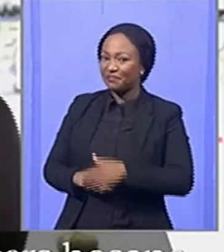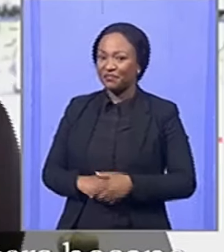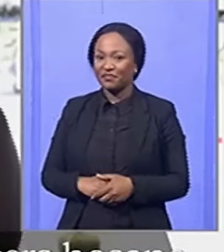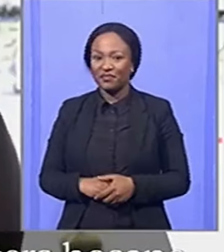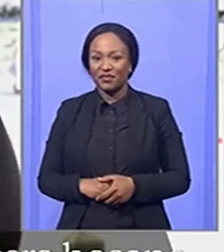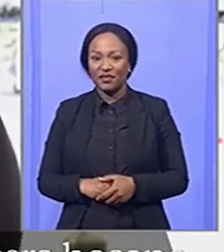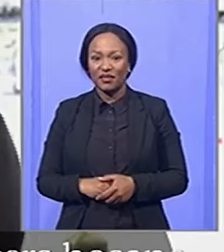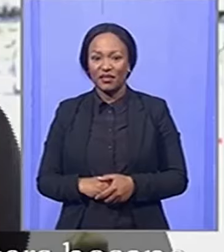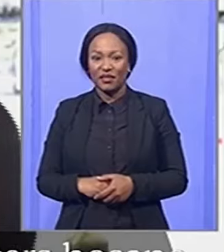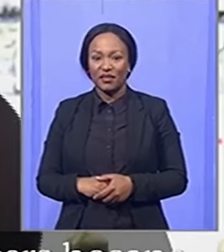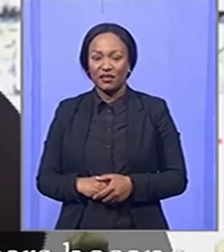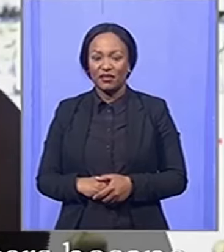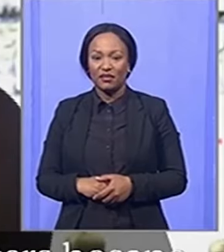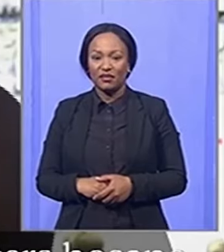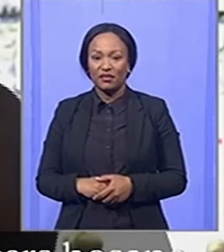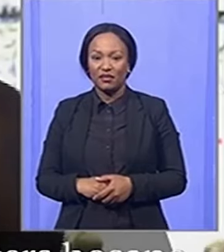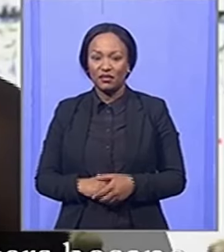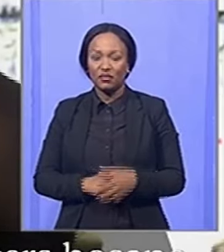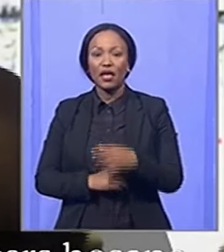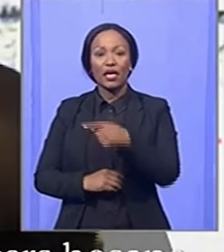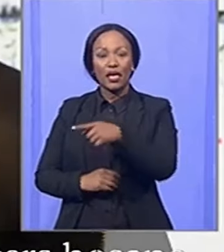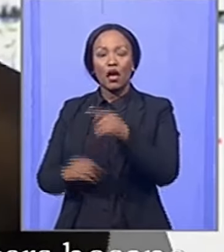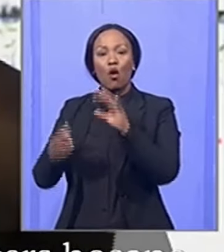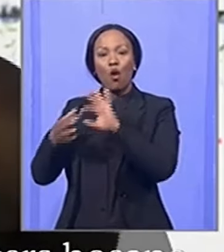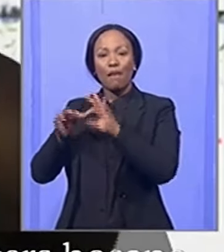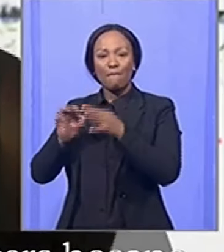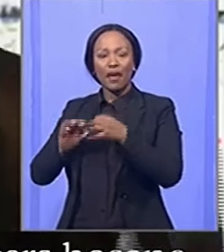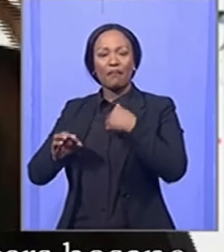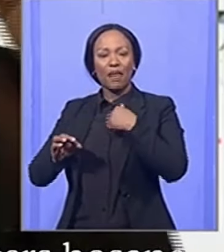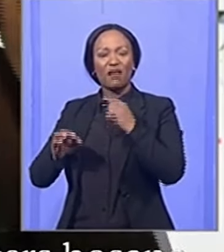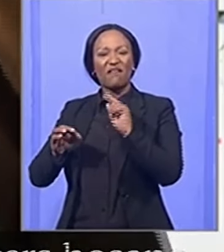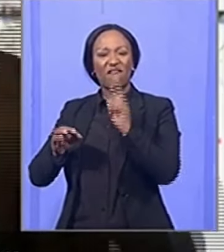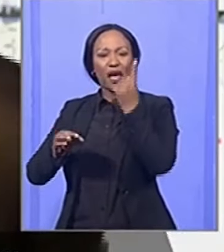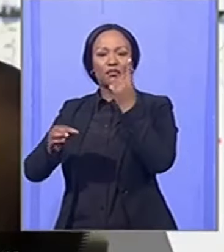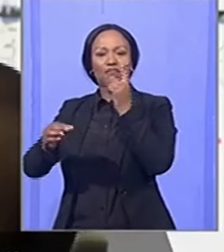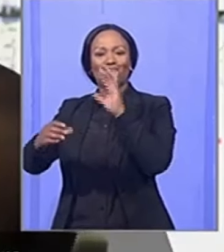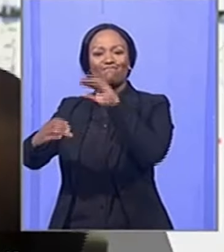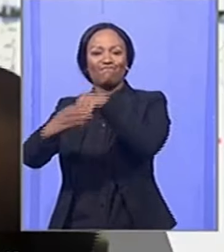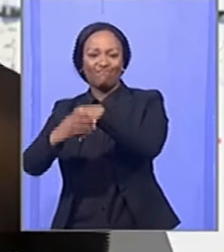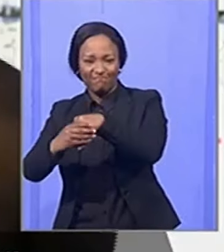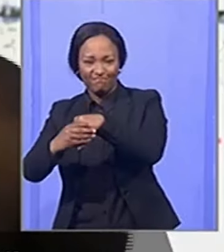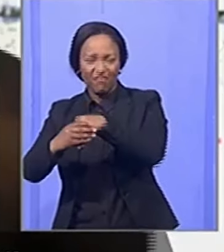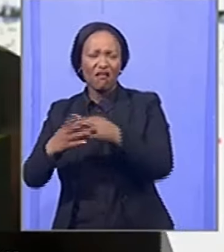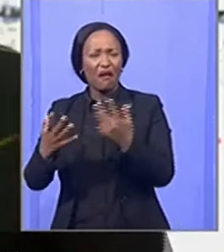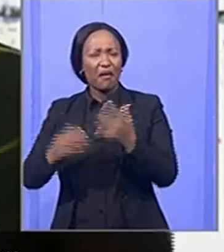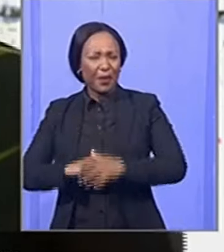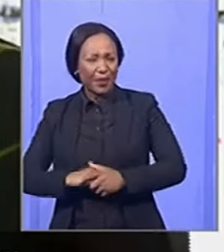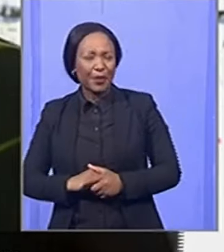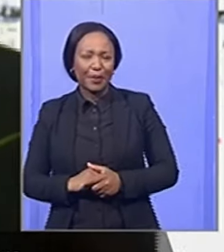Yeah, I mean, I had a lot of nerves in my first Olympics, so I think that really got to me. So